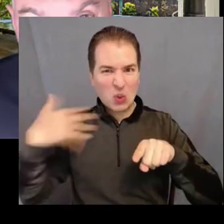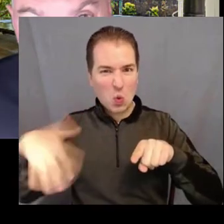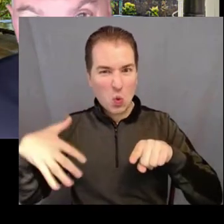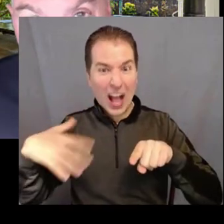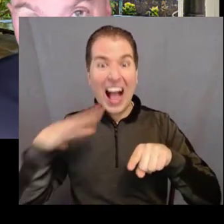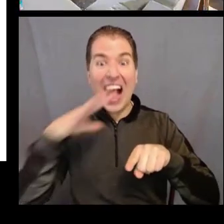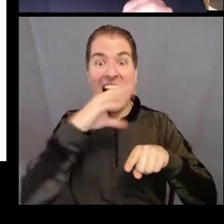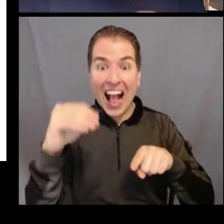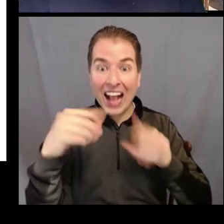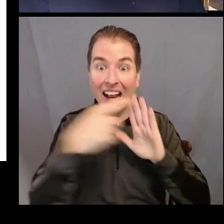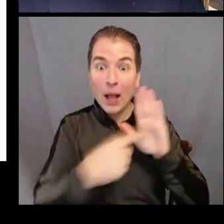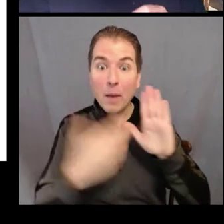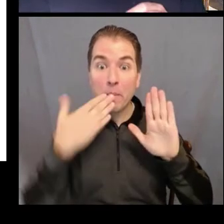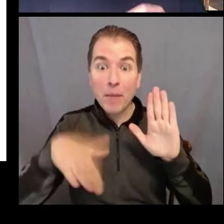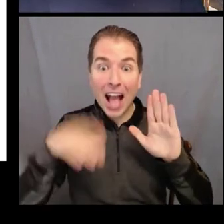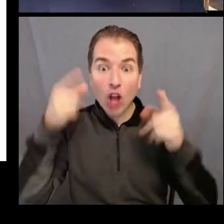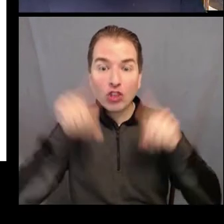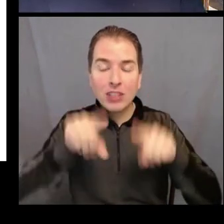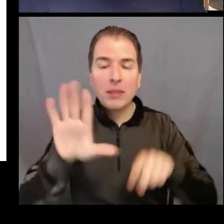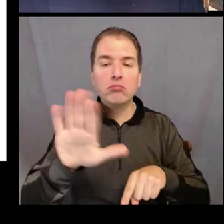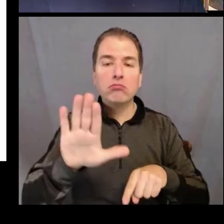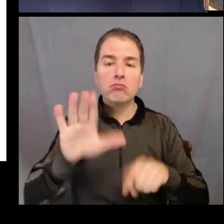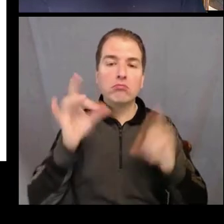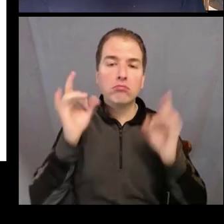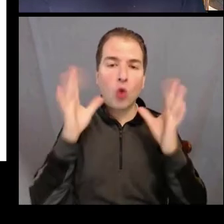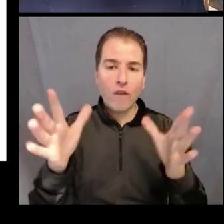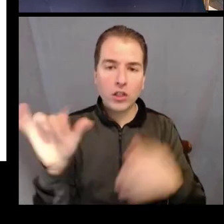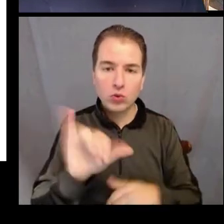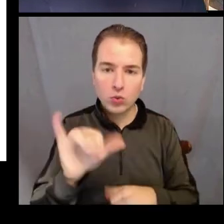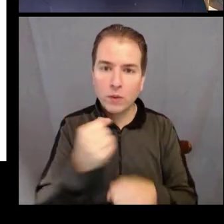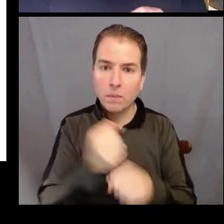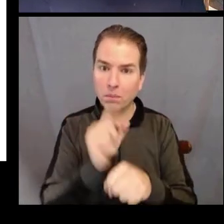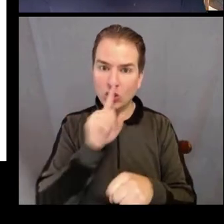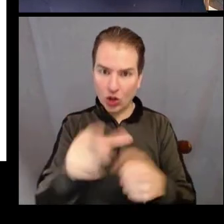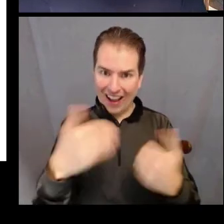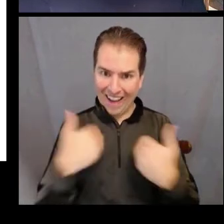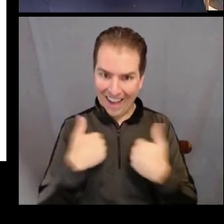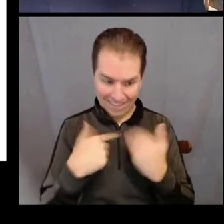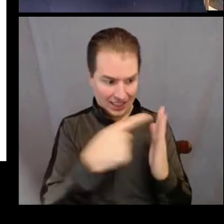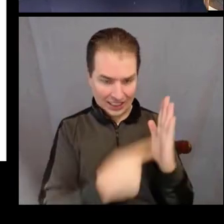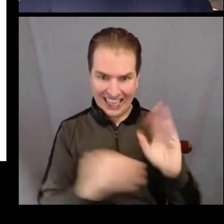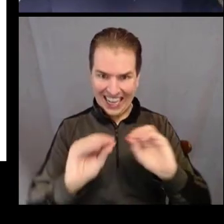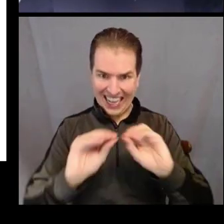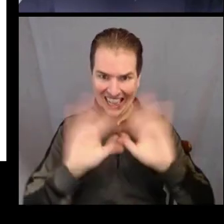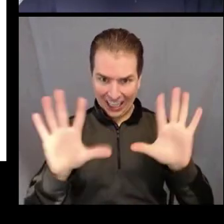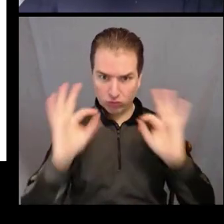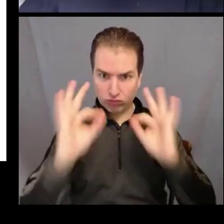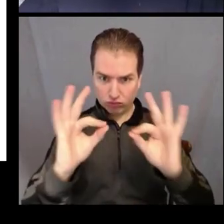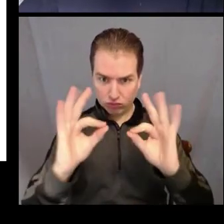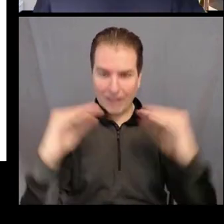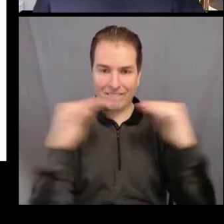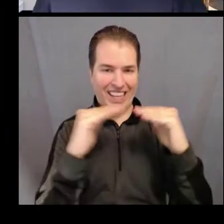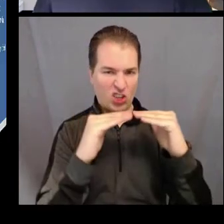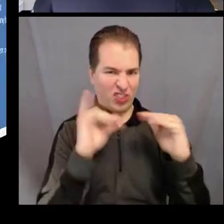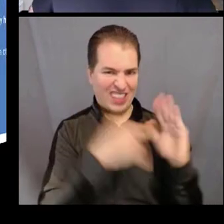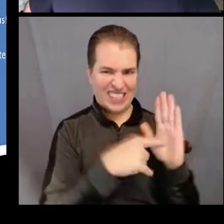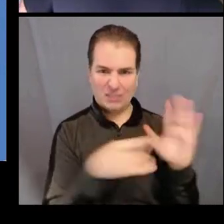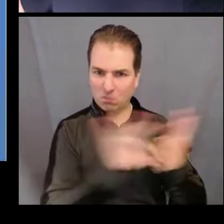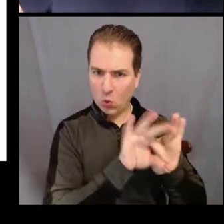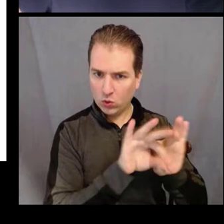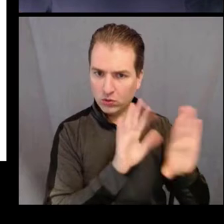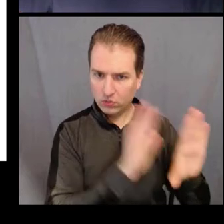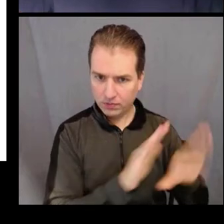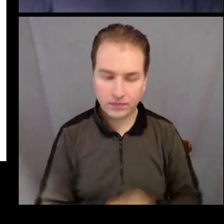with a bad agreement. Make sure you have an agreement that's fair to both sides, and make sure you understand it. Tip